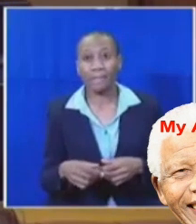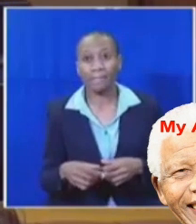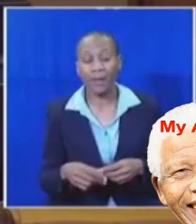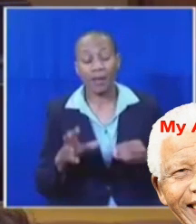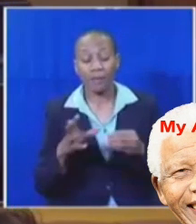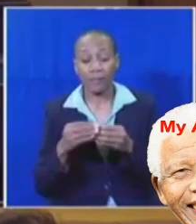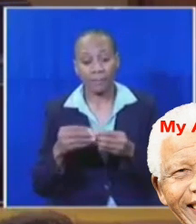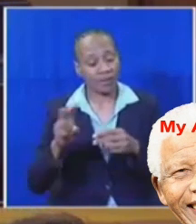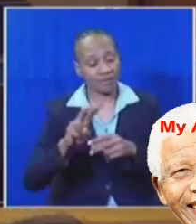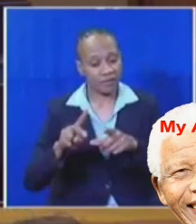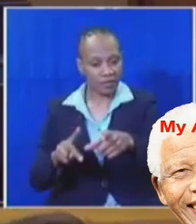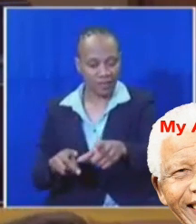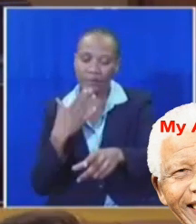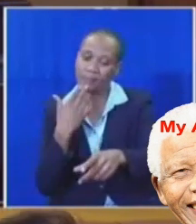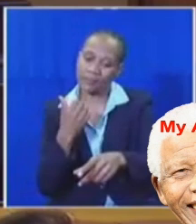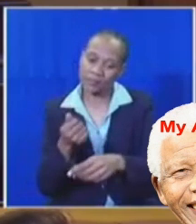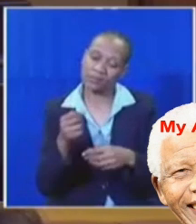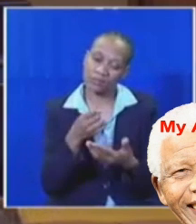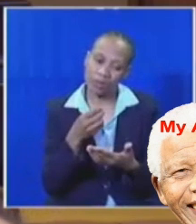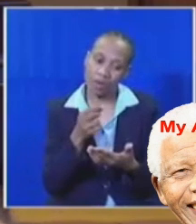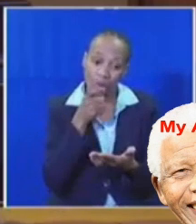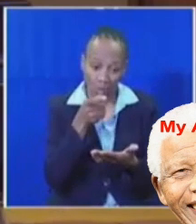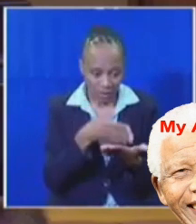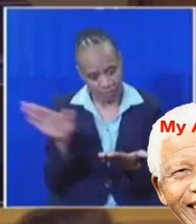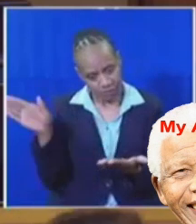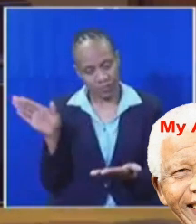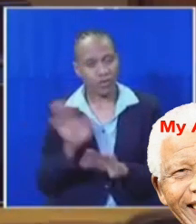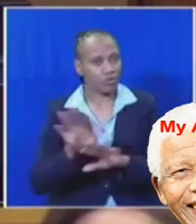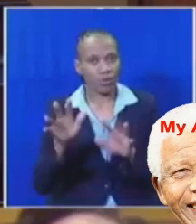Damme. And we do. Can you please withdraw that? It's unparliamentary.